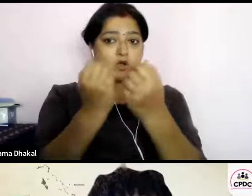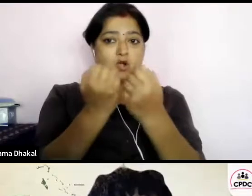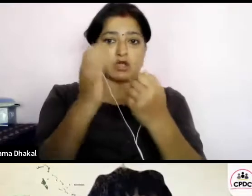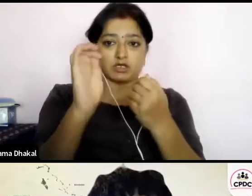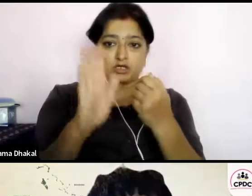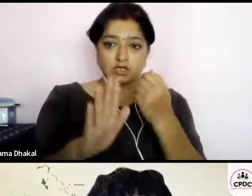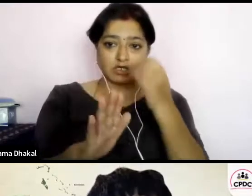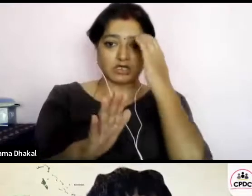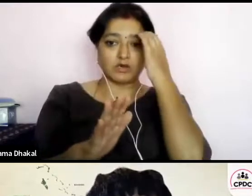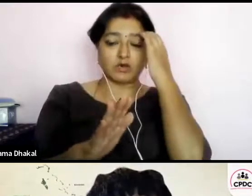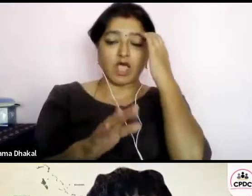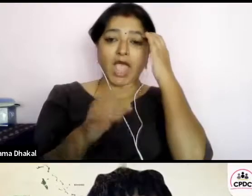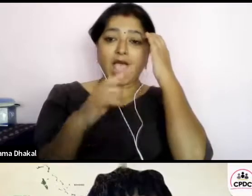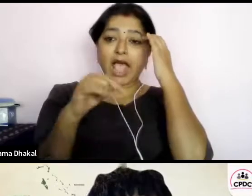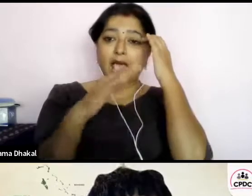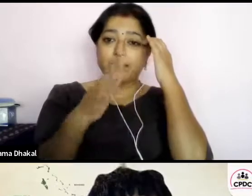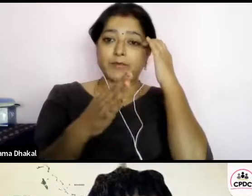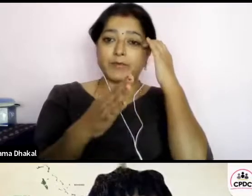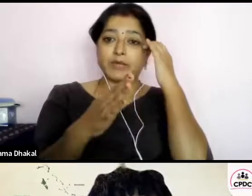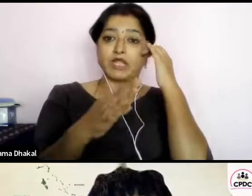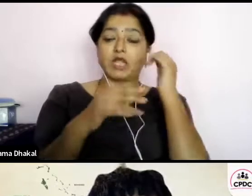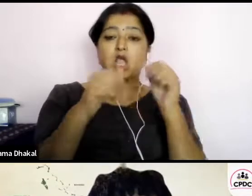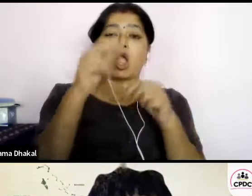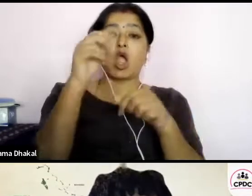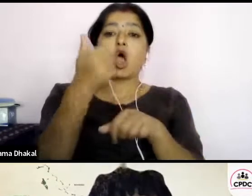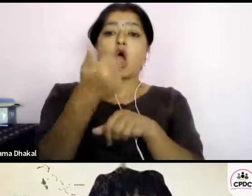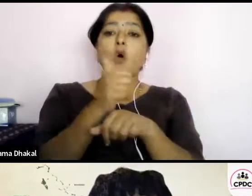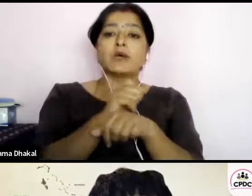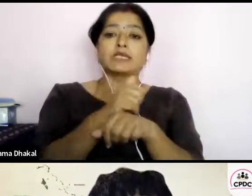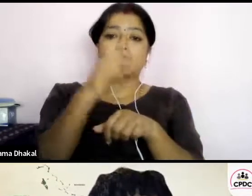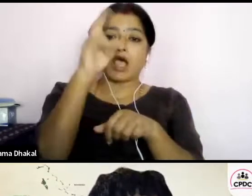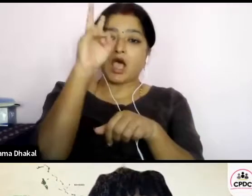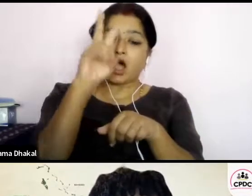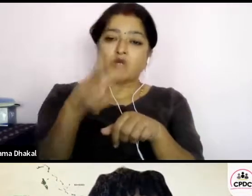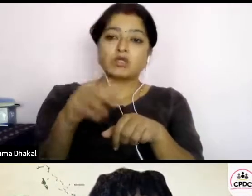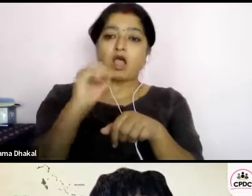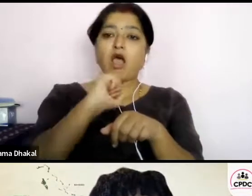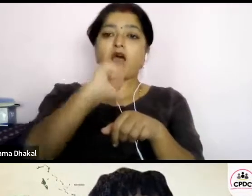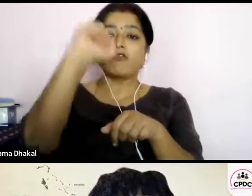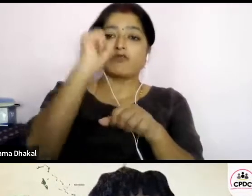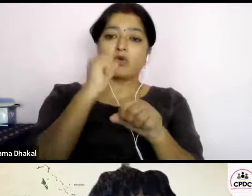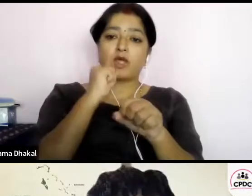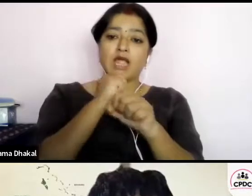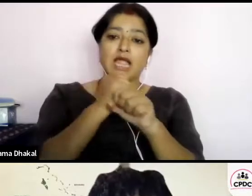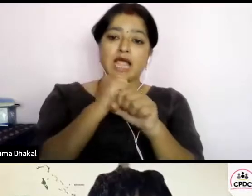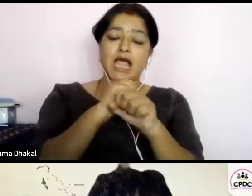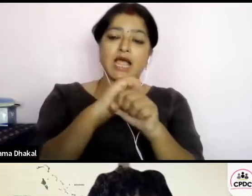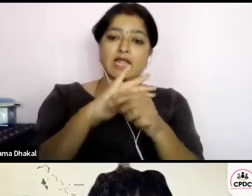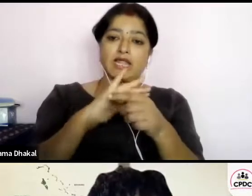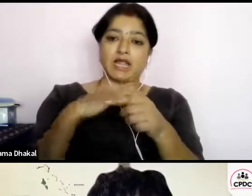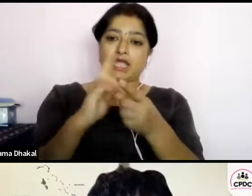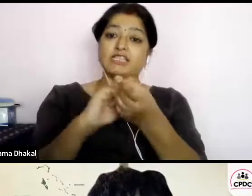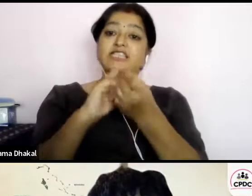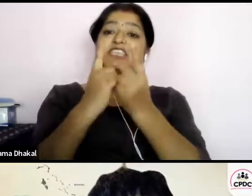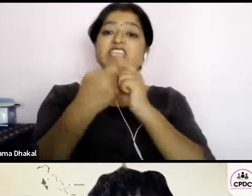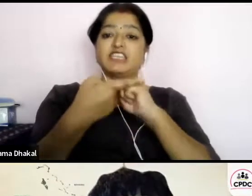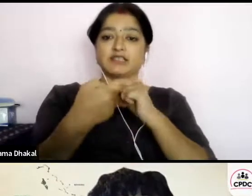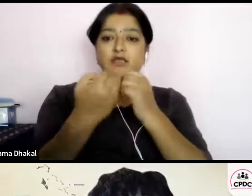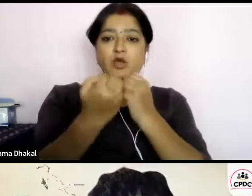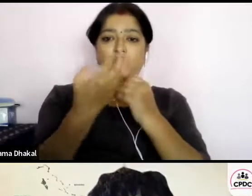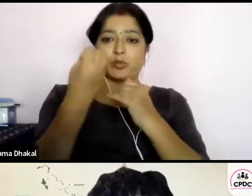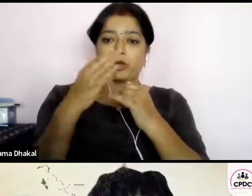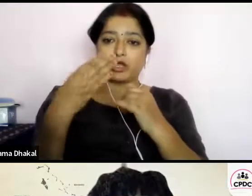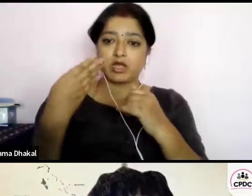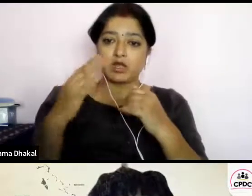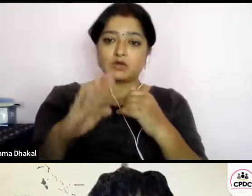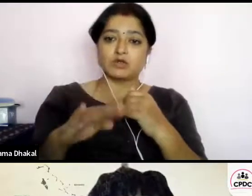make sure that whatever we are putting forward for these vulnerable groups and these different individuals, not only practical to us, but practical to them as well. So